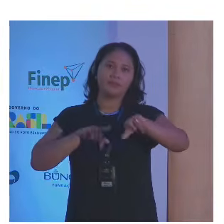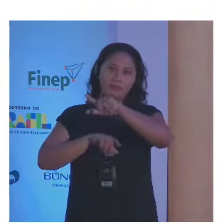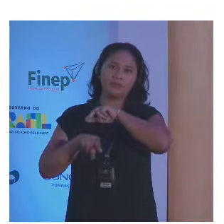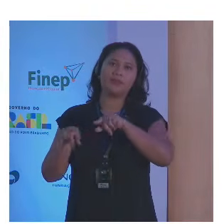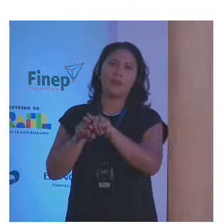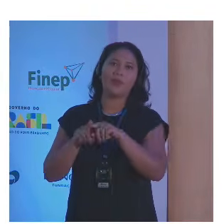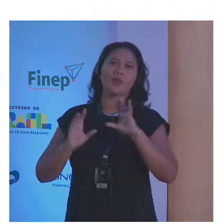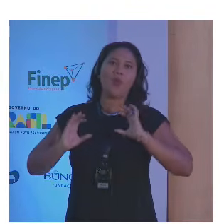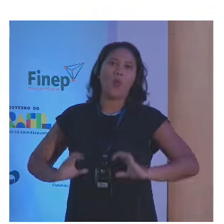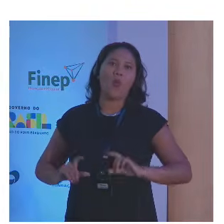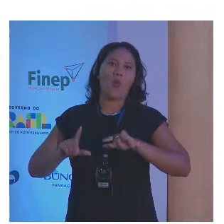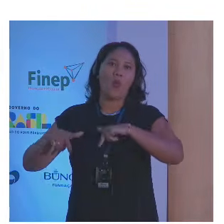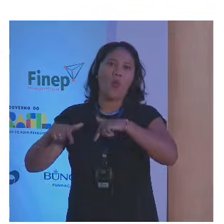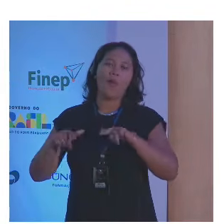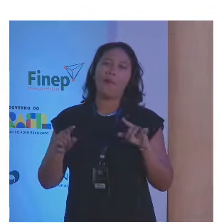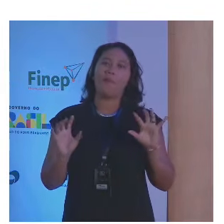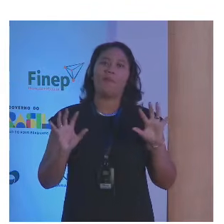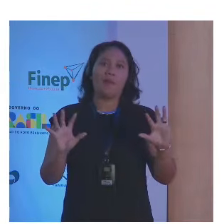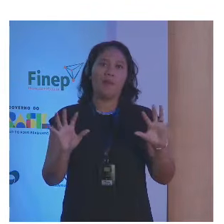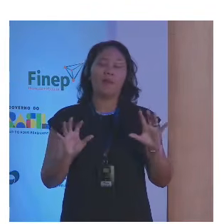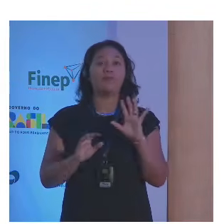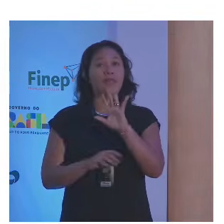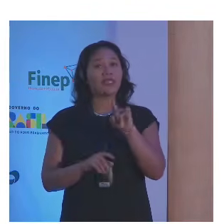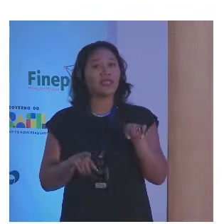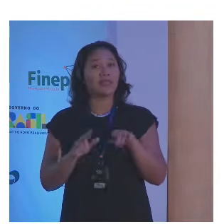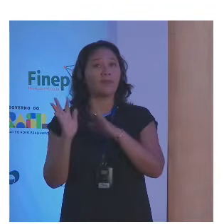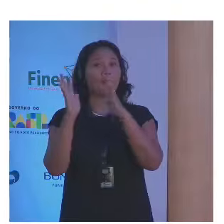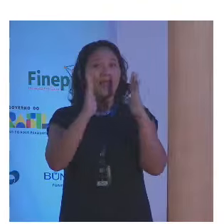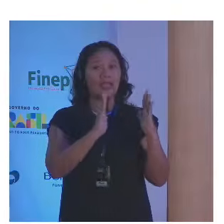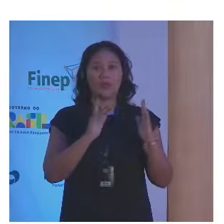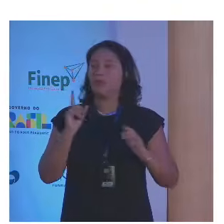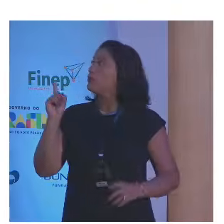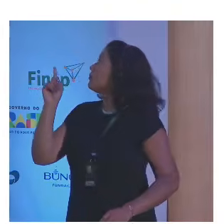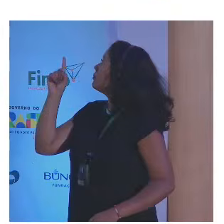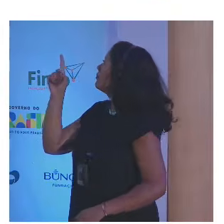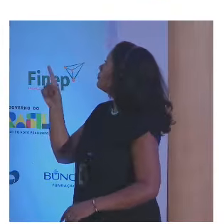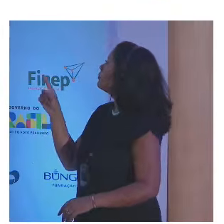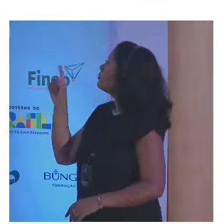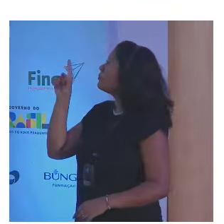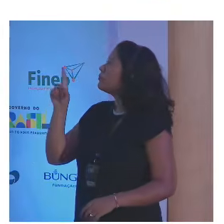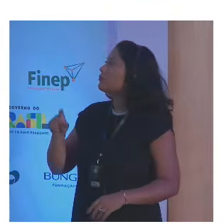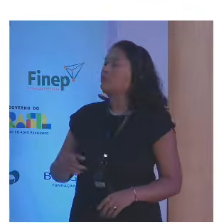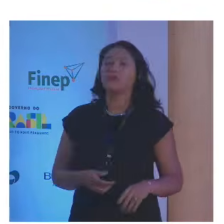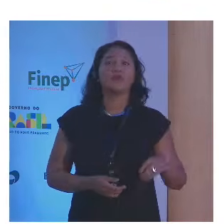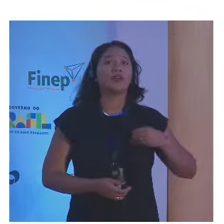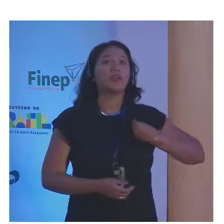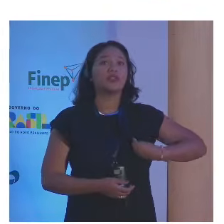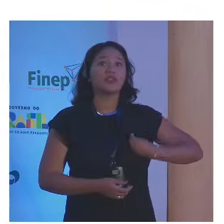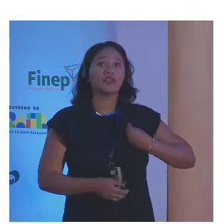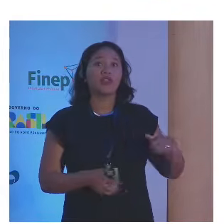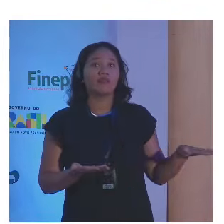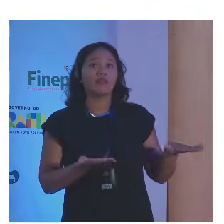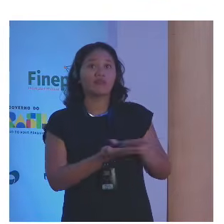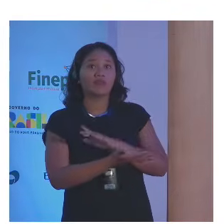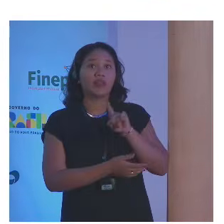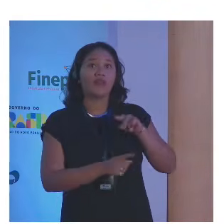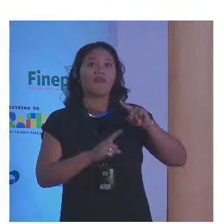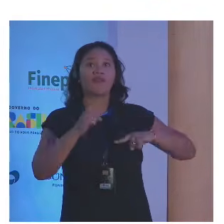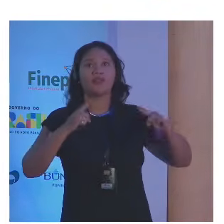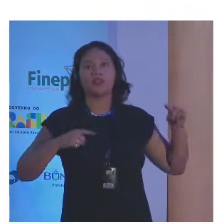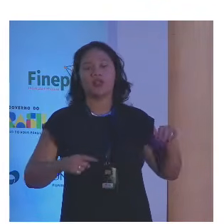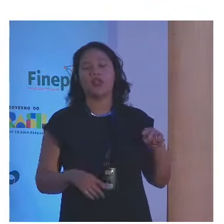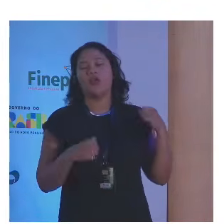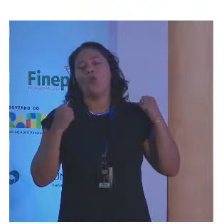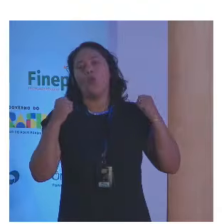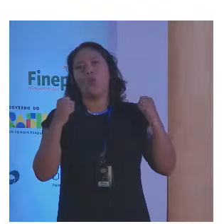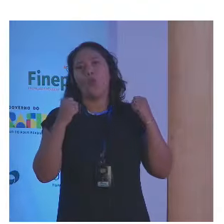But during this period, there were 5 major life extinction events on the globe.